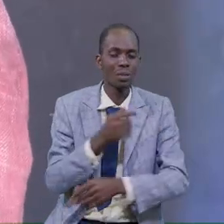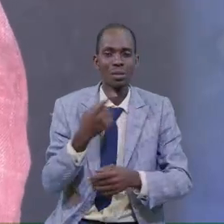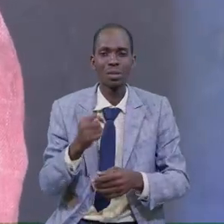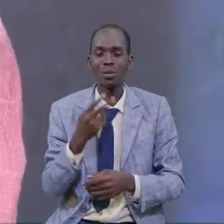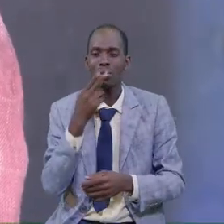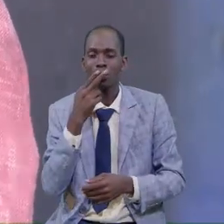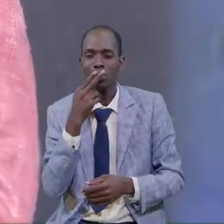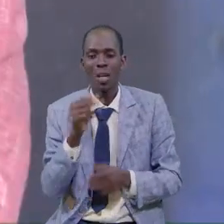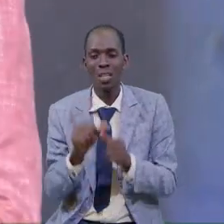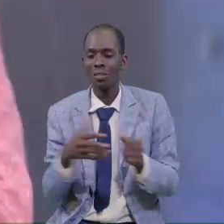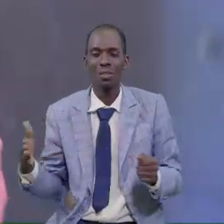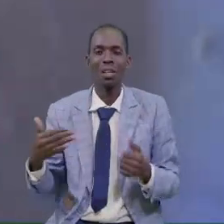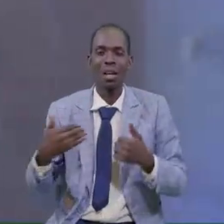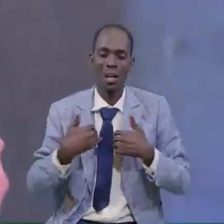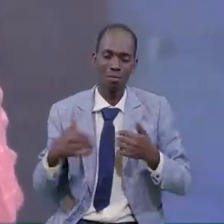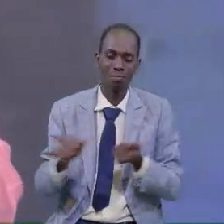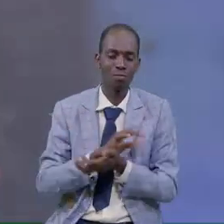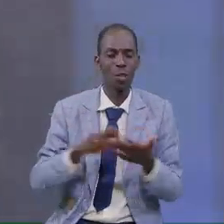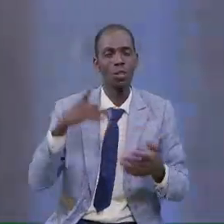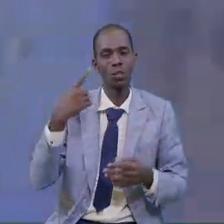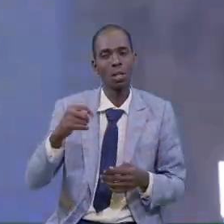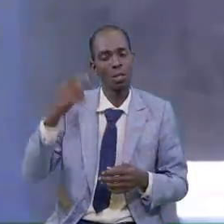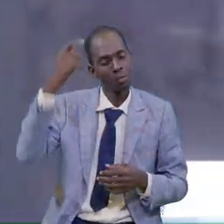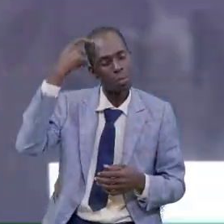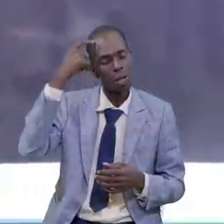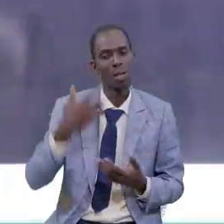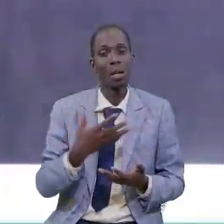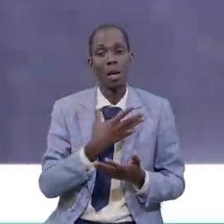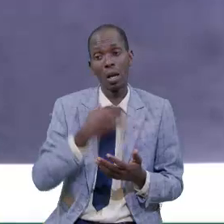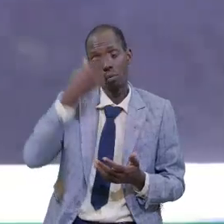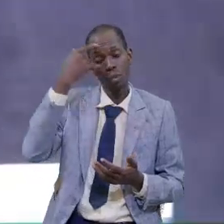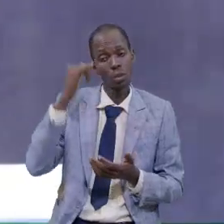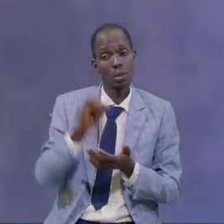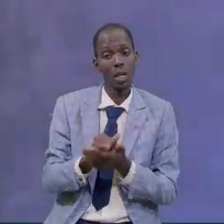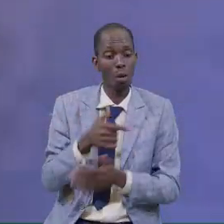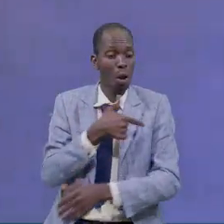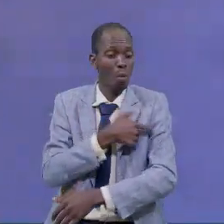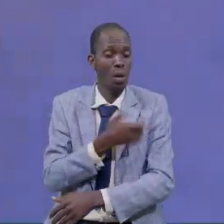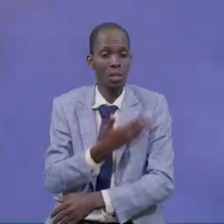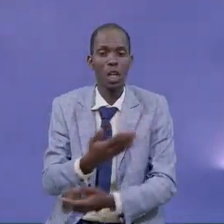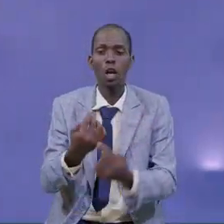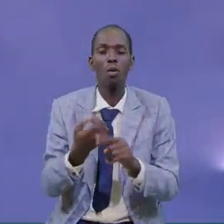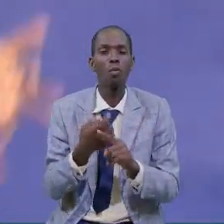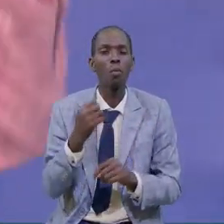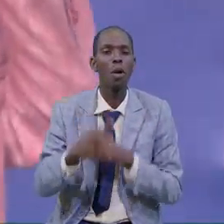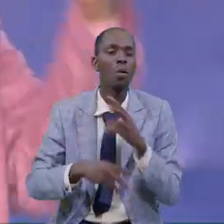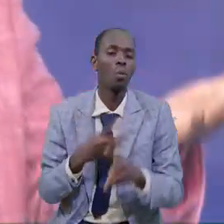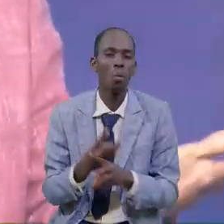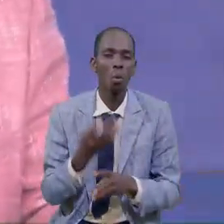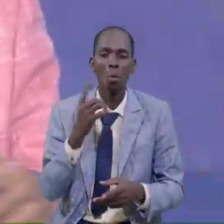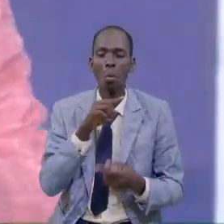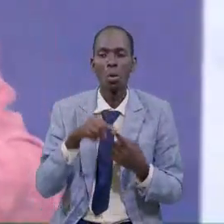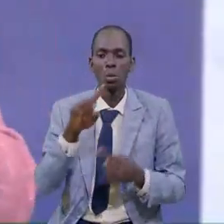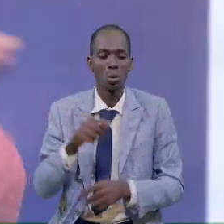the world. And when you drink that and snuff that and smoke that, it affects your